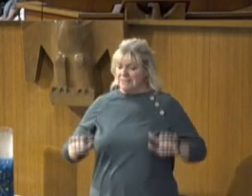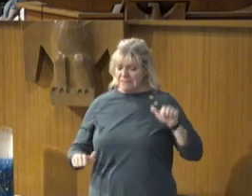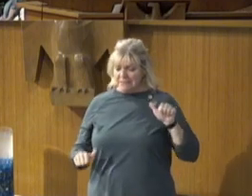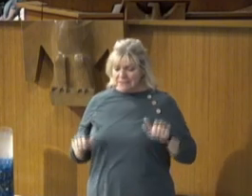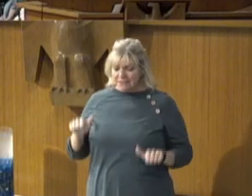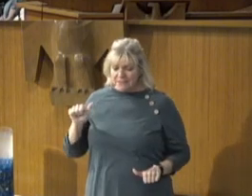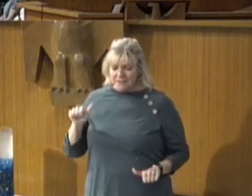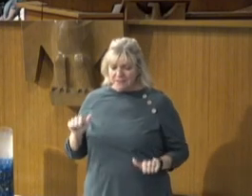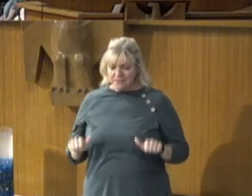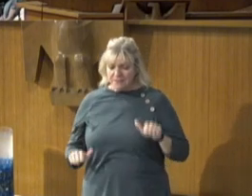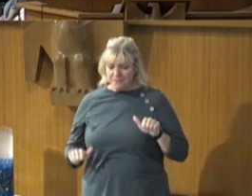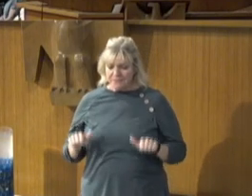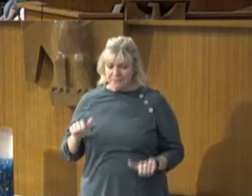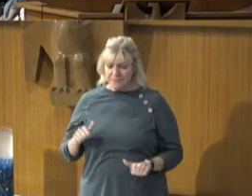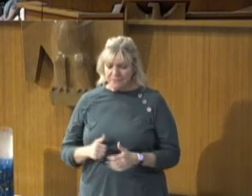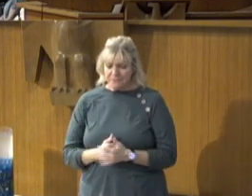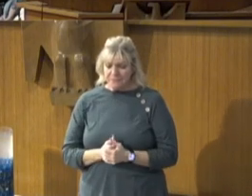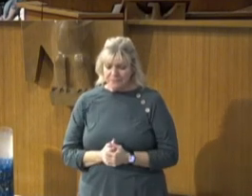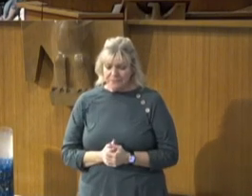uncertainty.